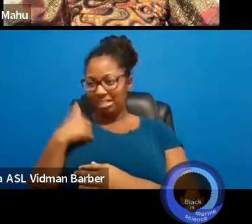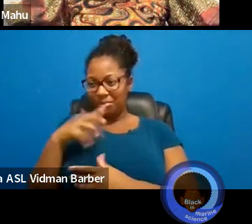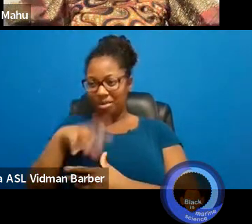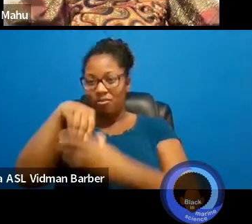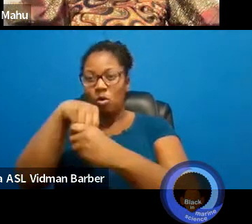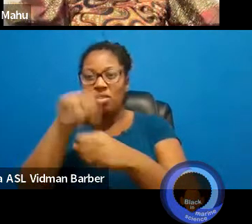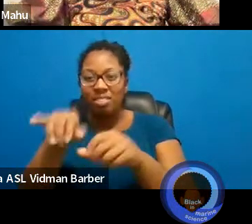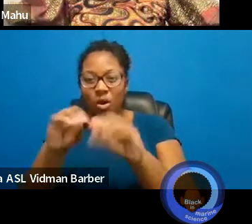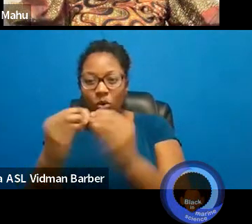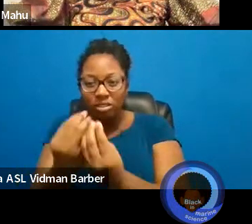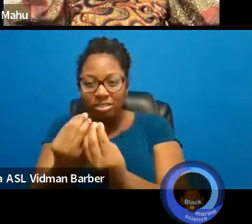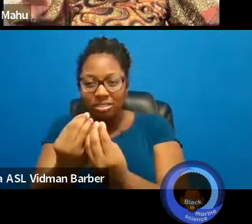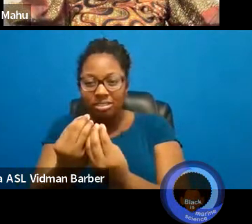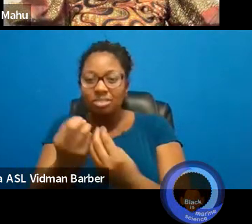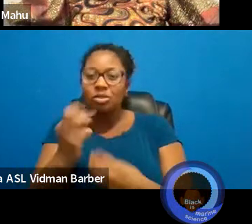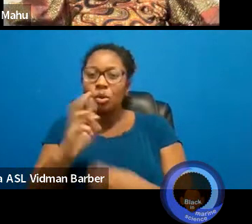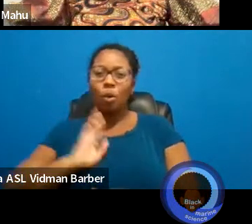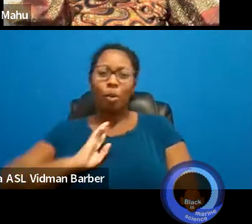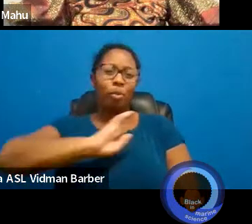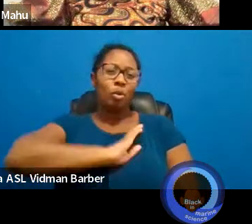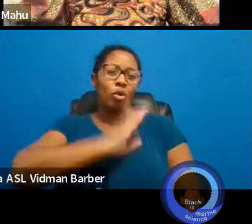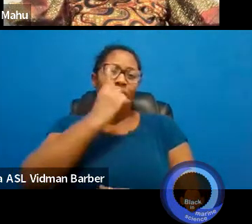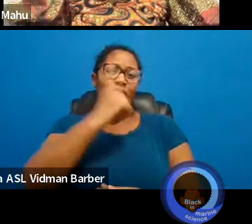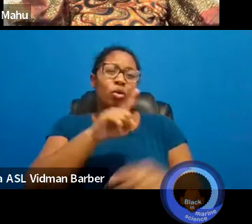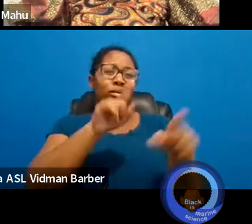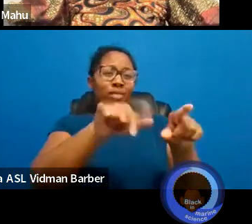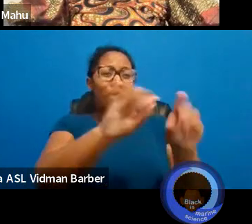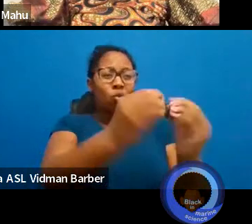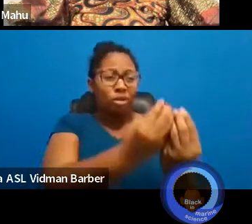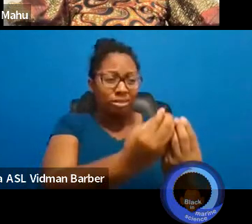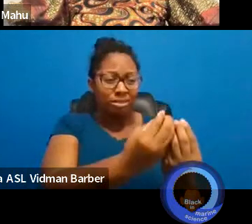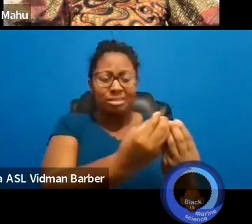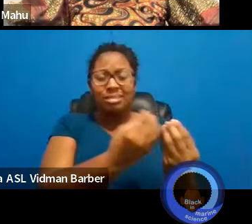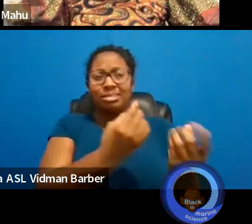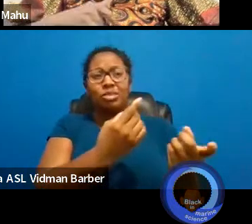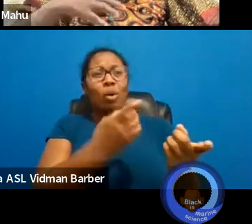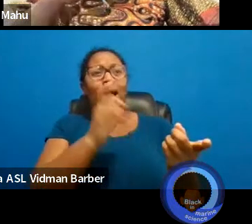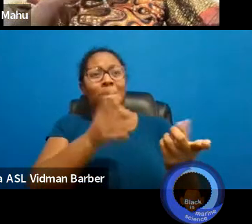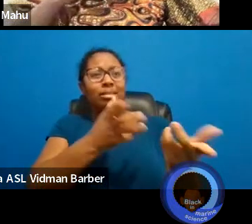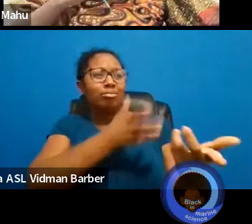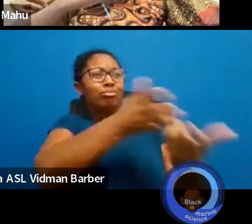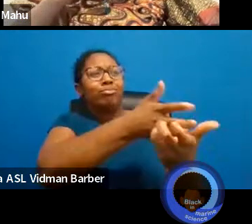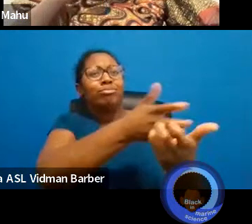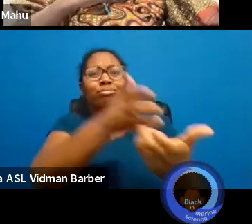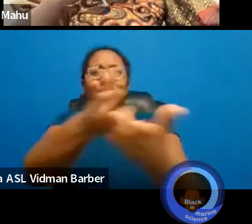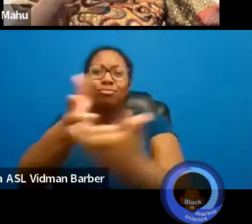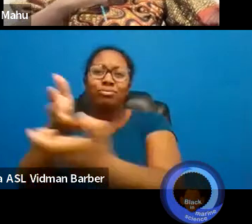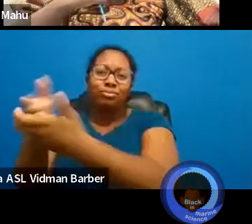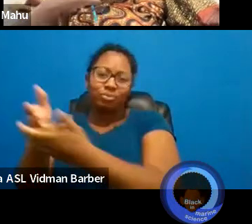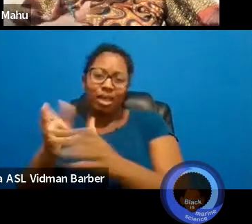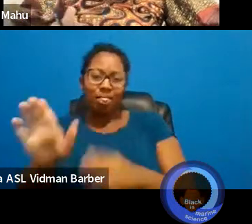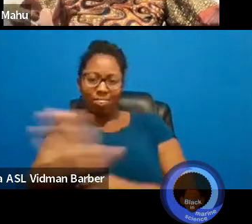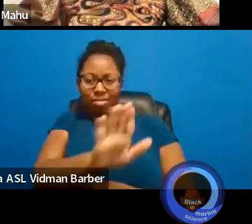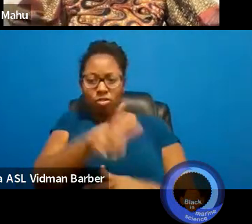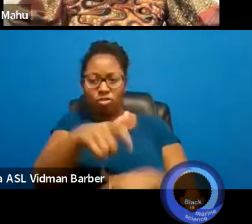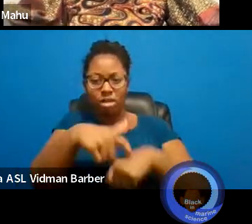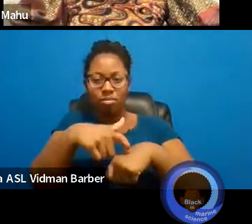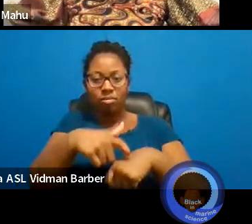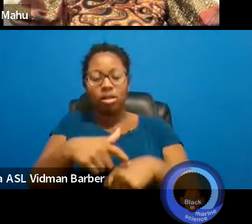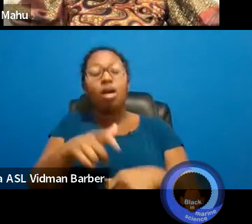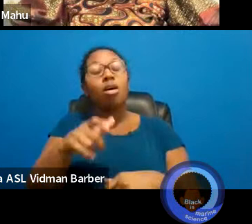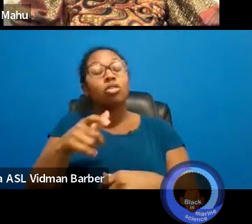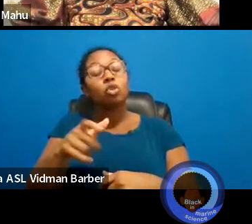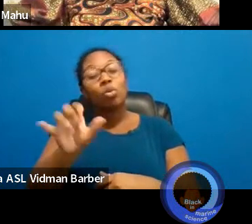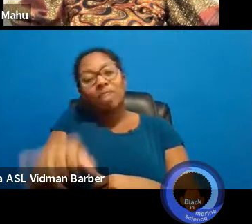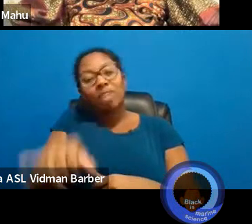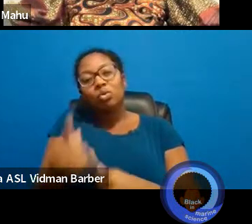or board member of this youth organization. So I think I've had that particular challenge